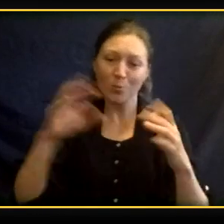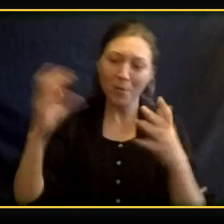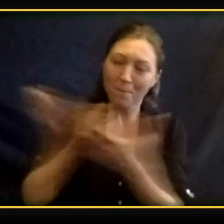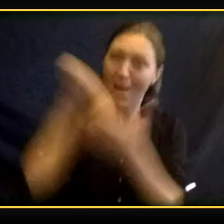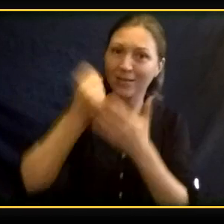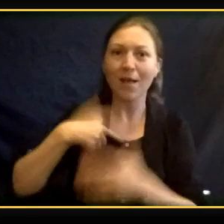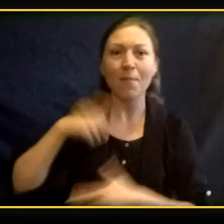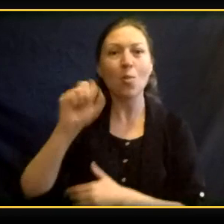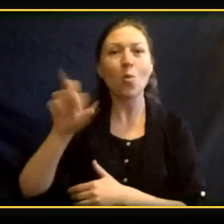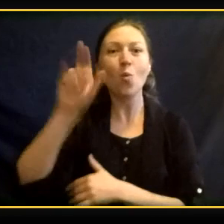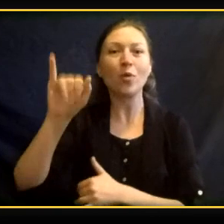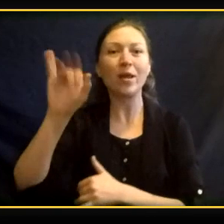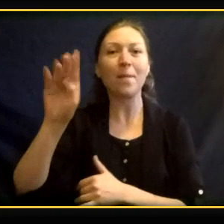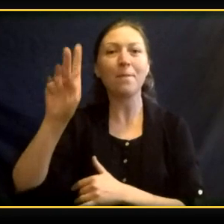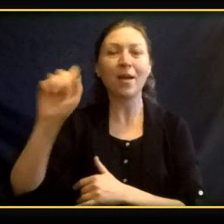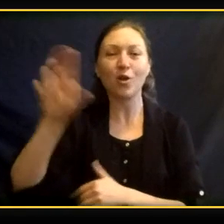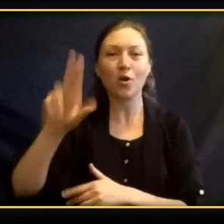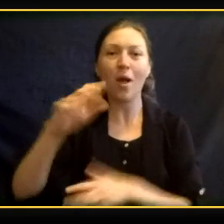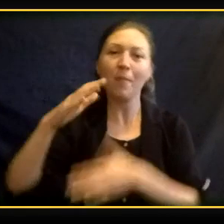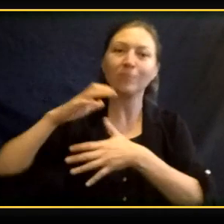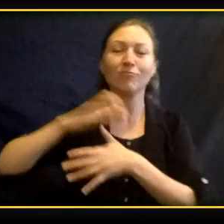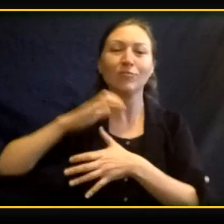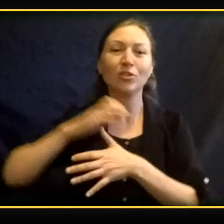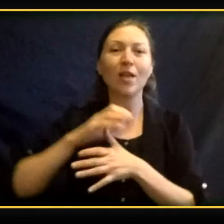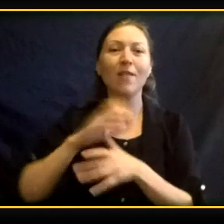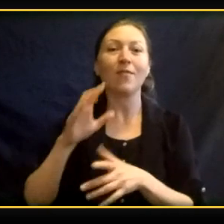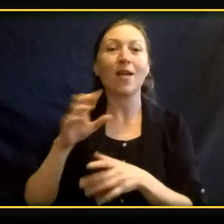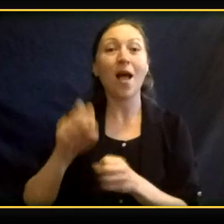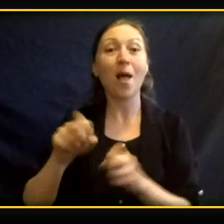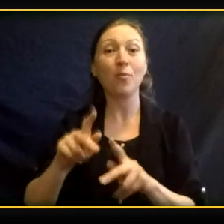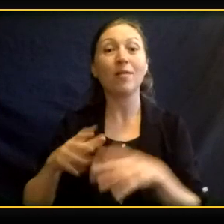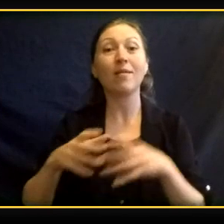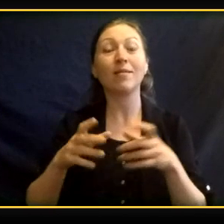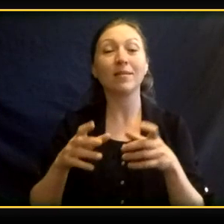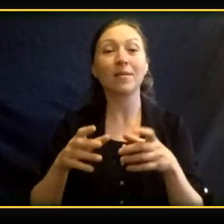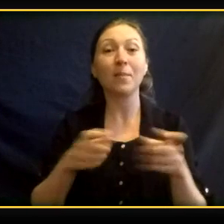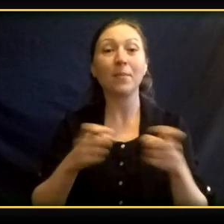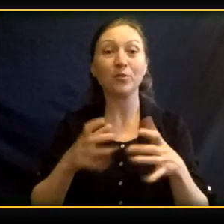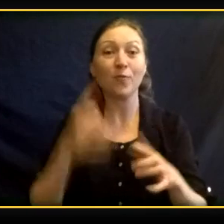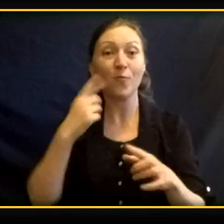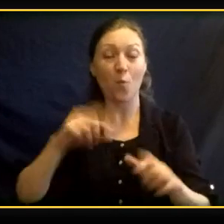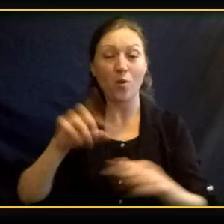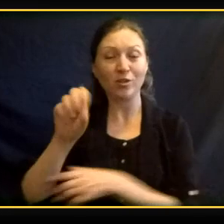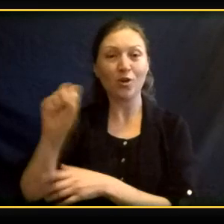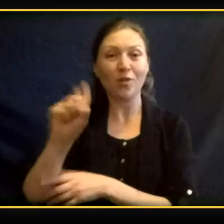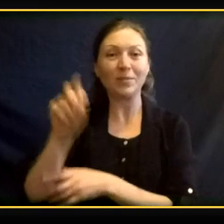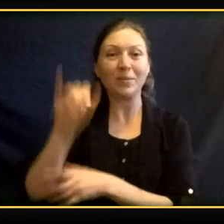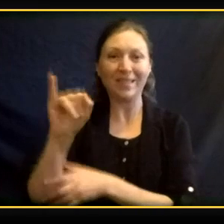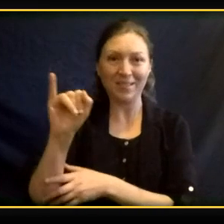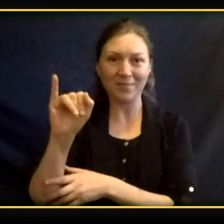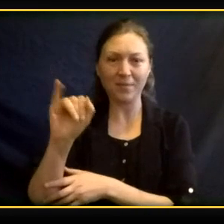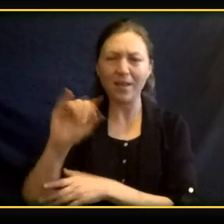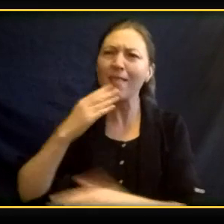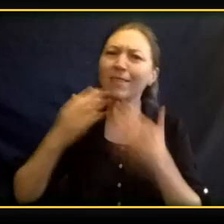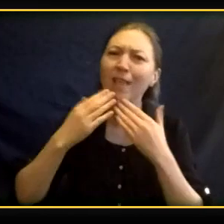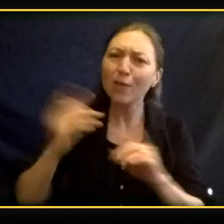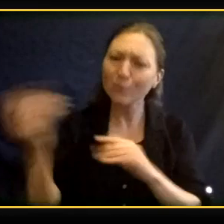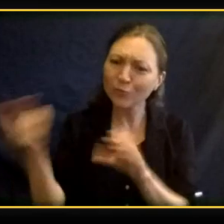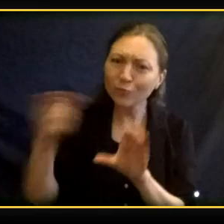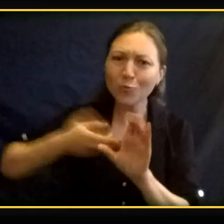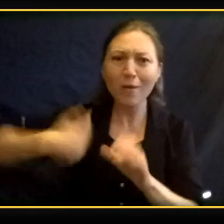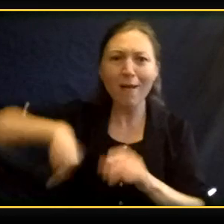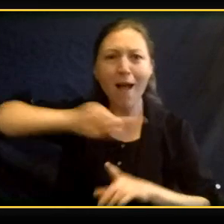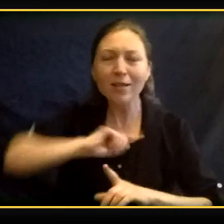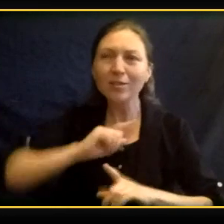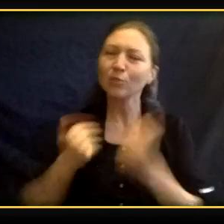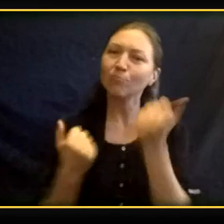Chief Operating Officer at Starkloff Disability Institute. Thank you for joining us and for supporting the vital programs